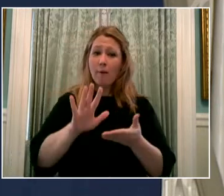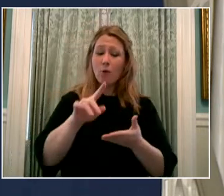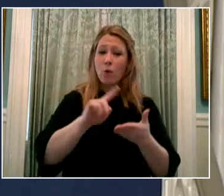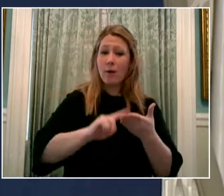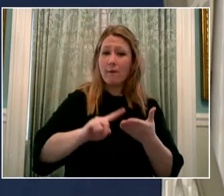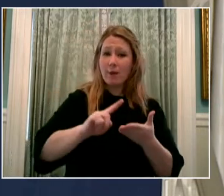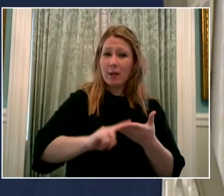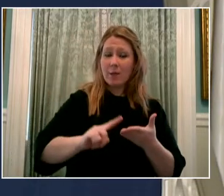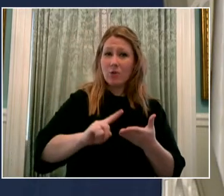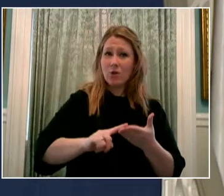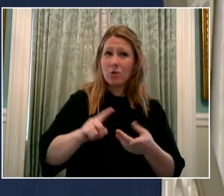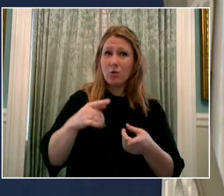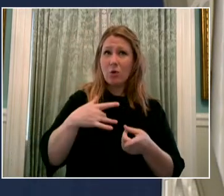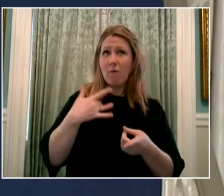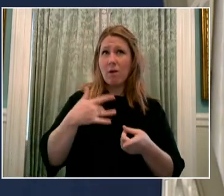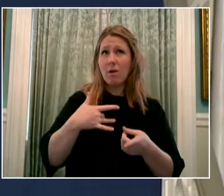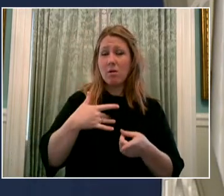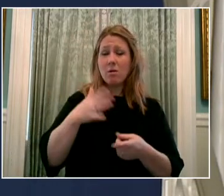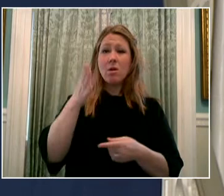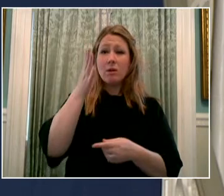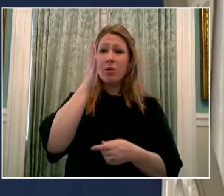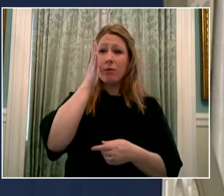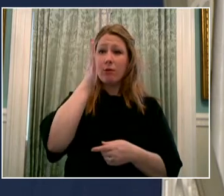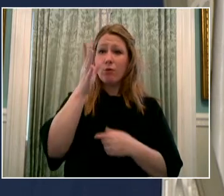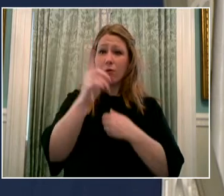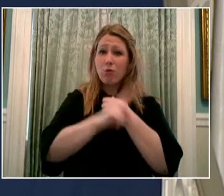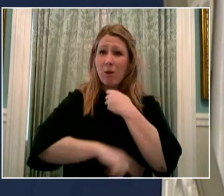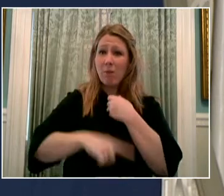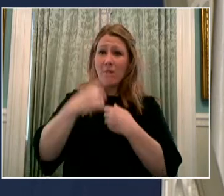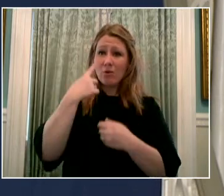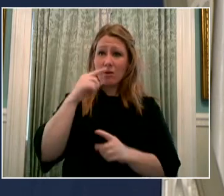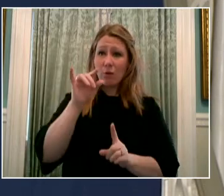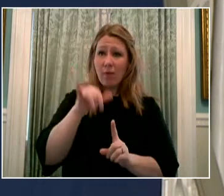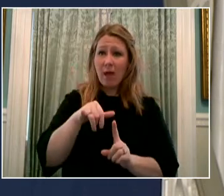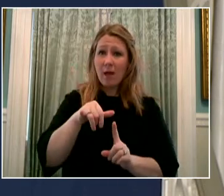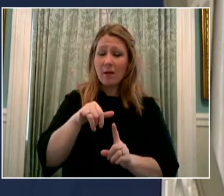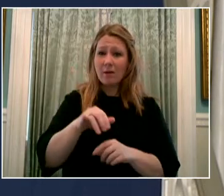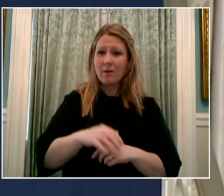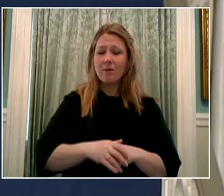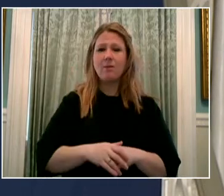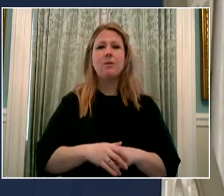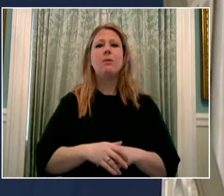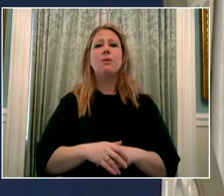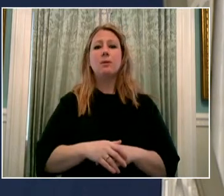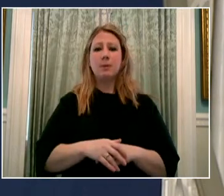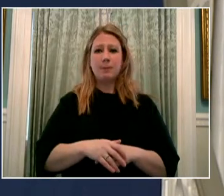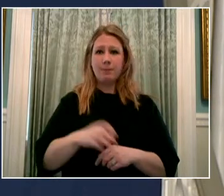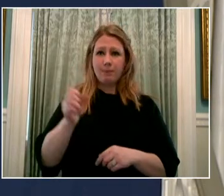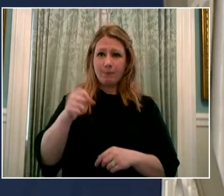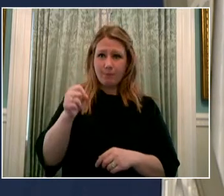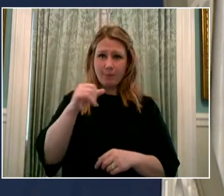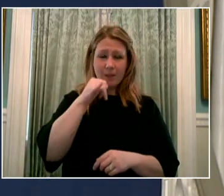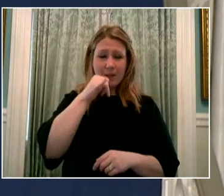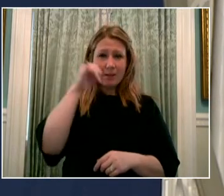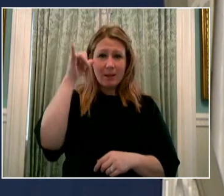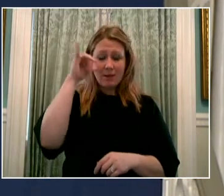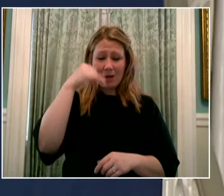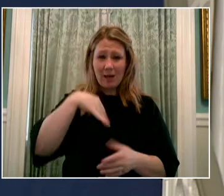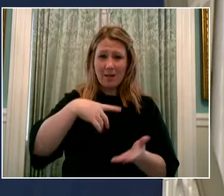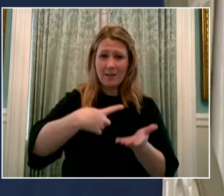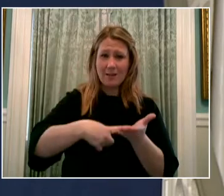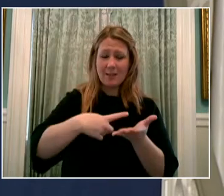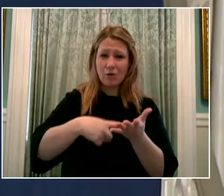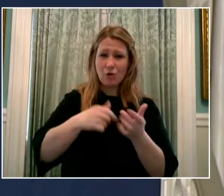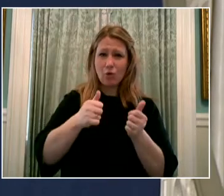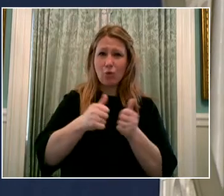future repercussions for something like that? Yeah, yesterday I had a conversation with the acting commissioner, and